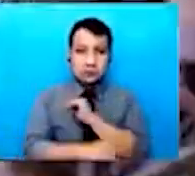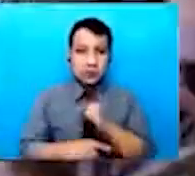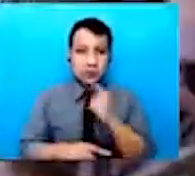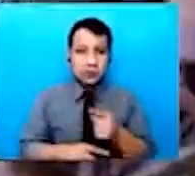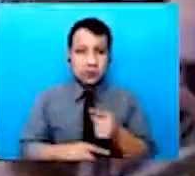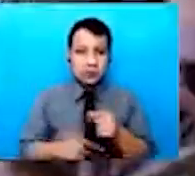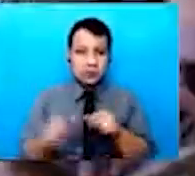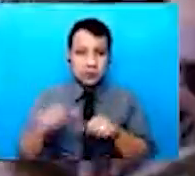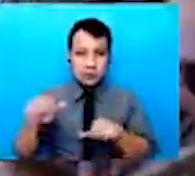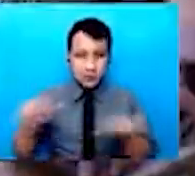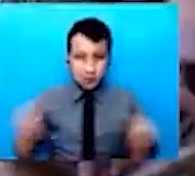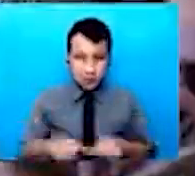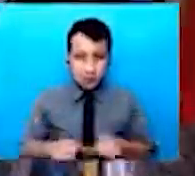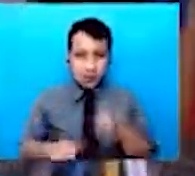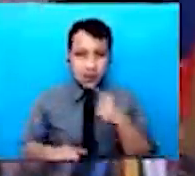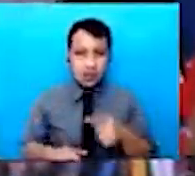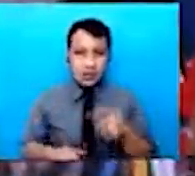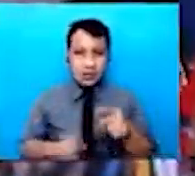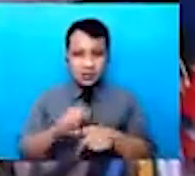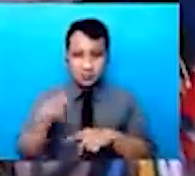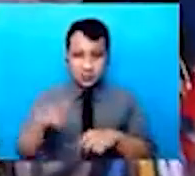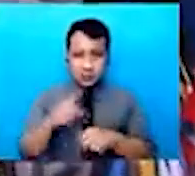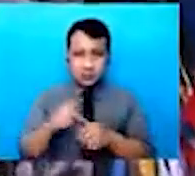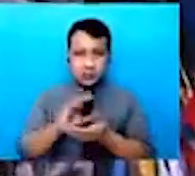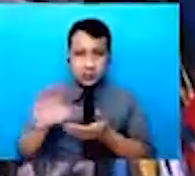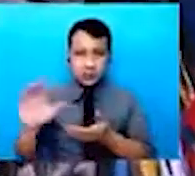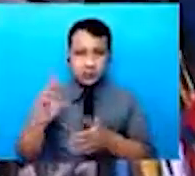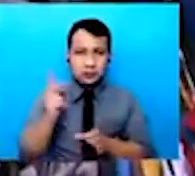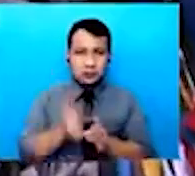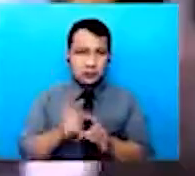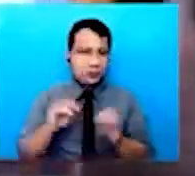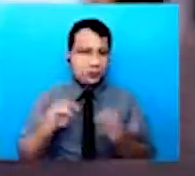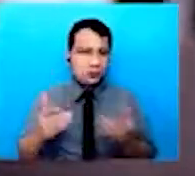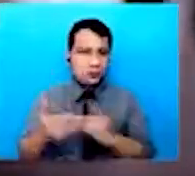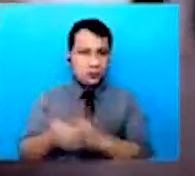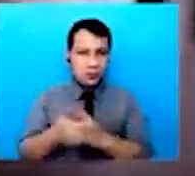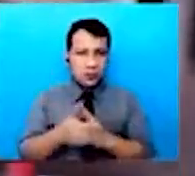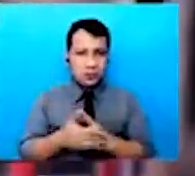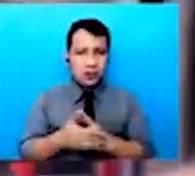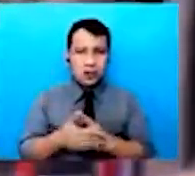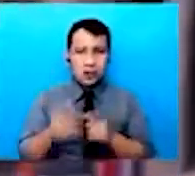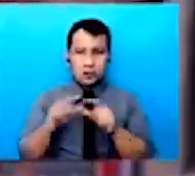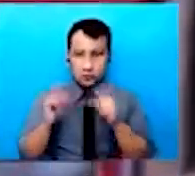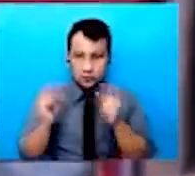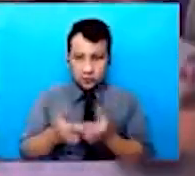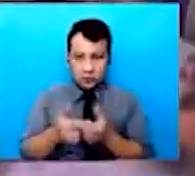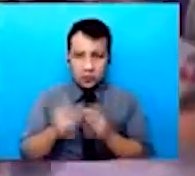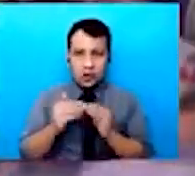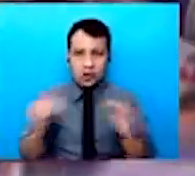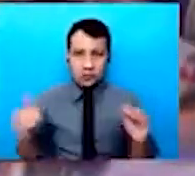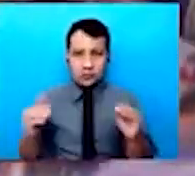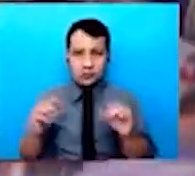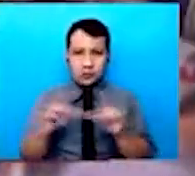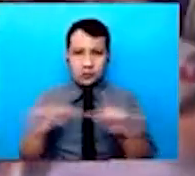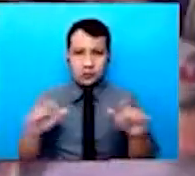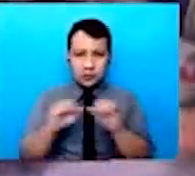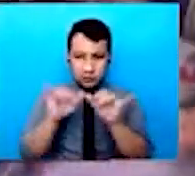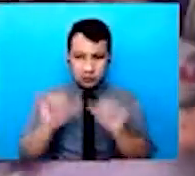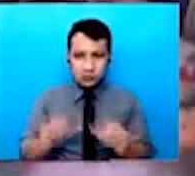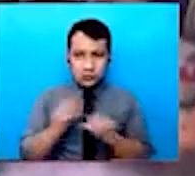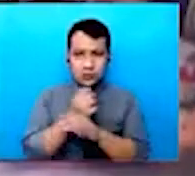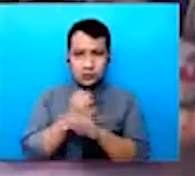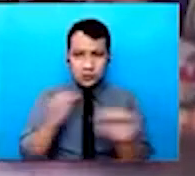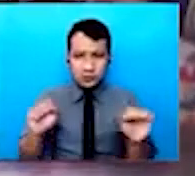Pero para sa Philippine College of Physicians, wala sa quarantine classification o alert level system ang kaligtasan ng